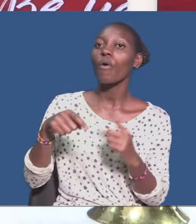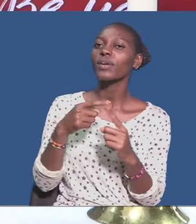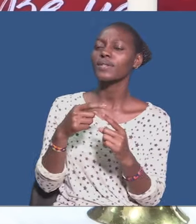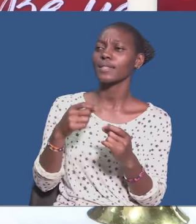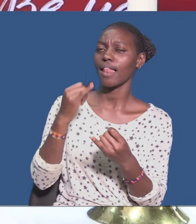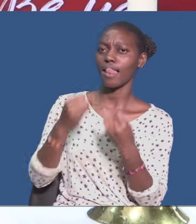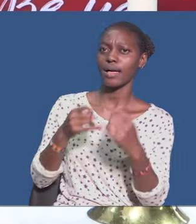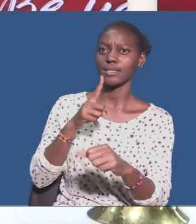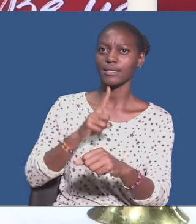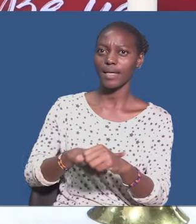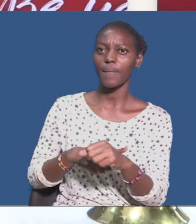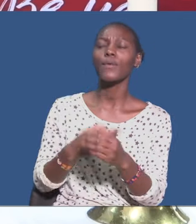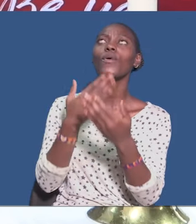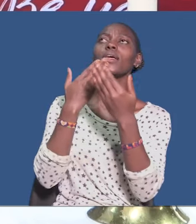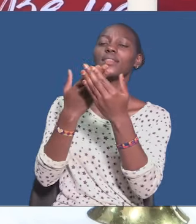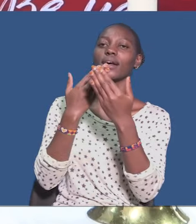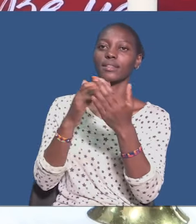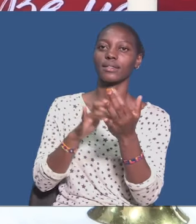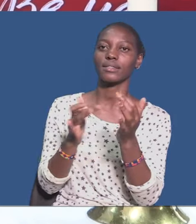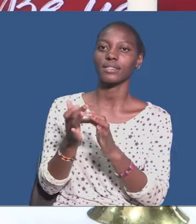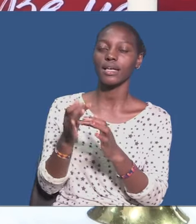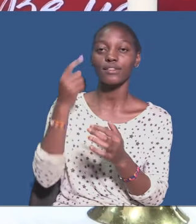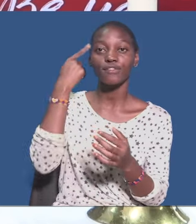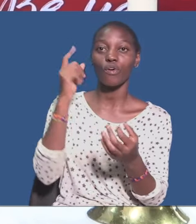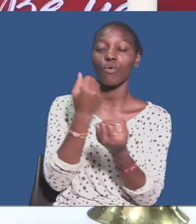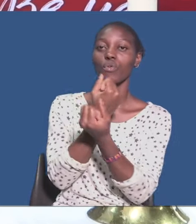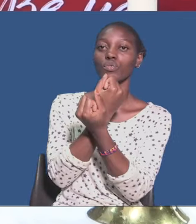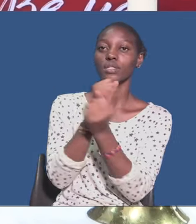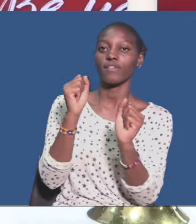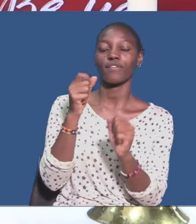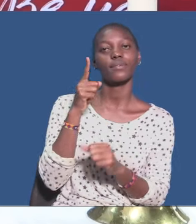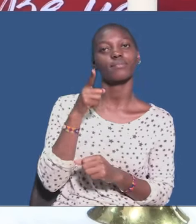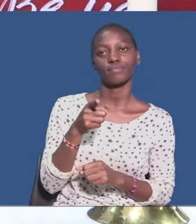were thankful to Jesus for saving you?